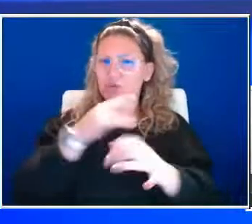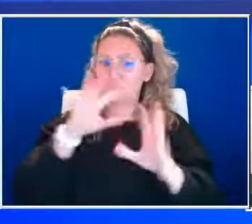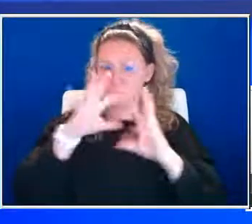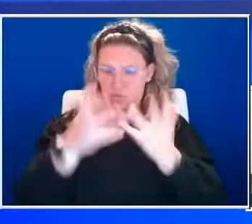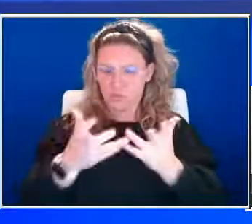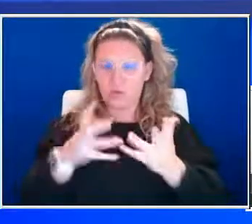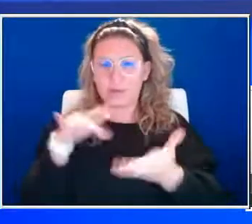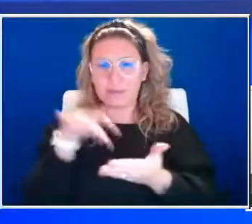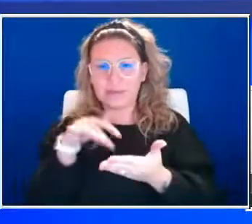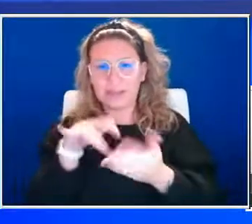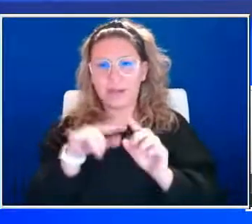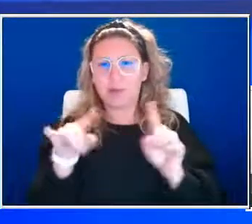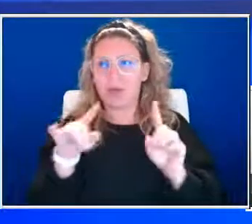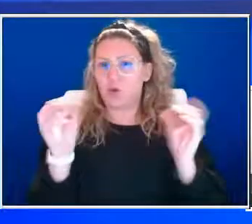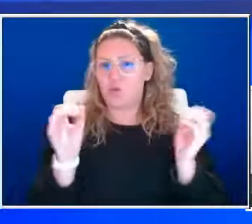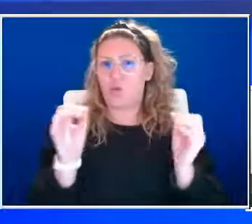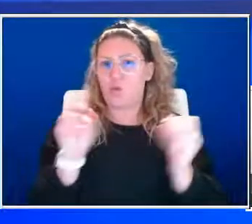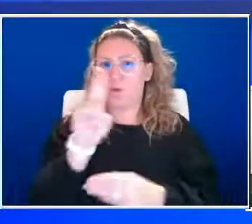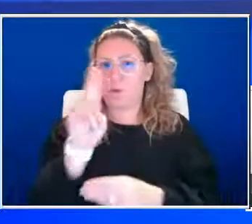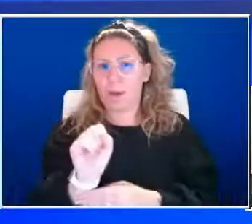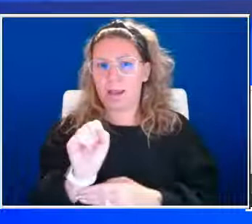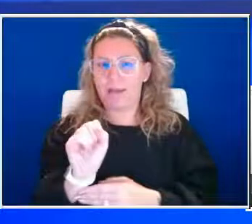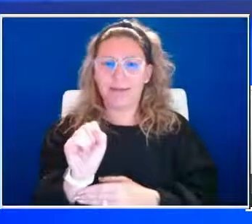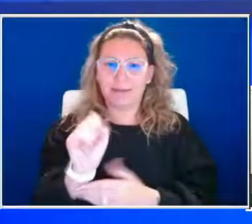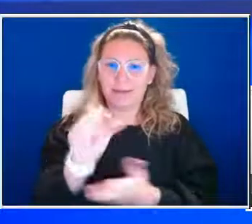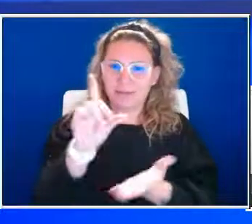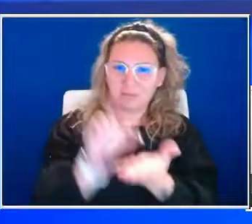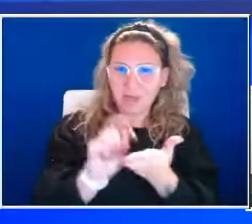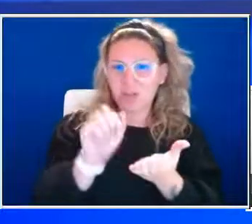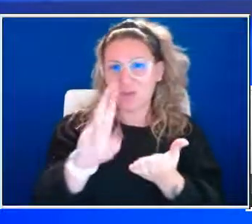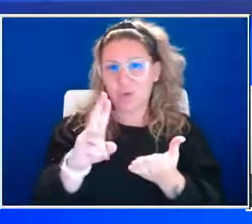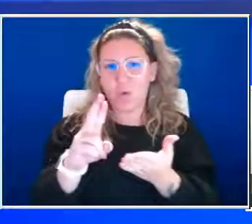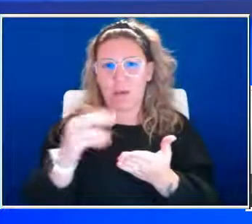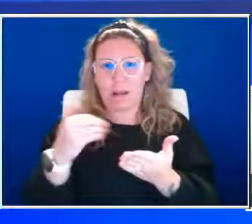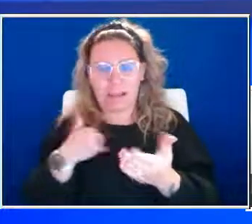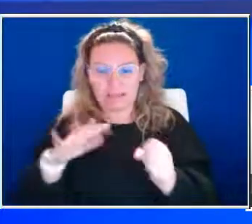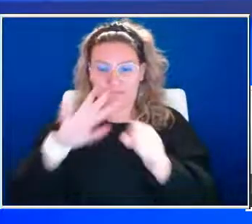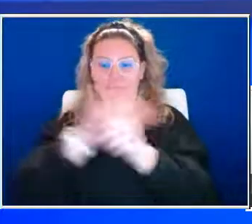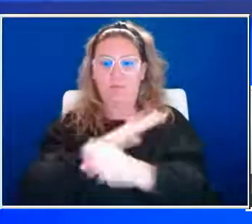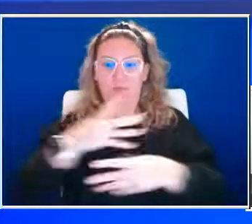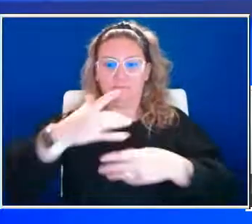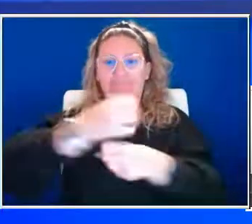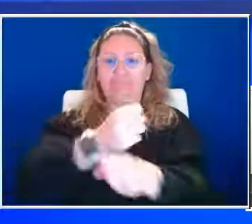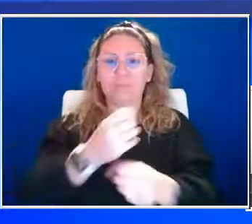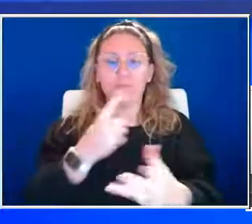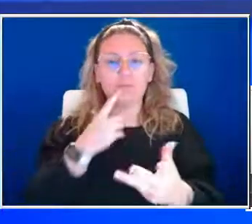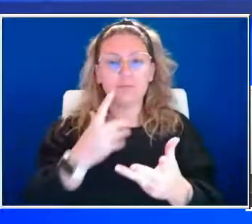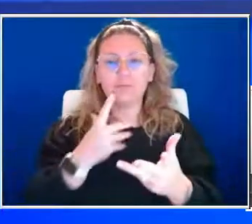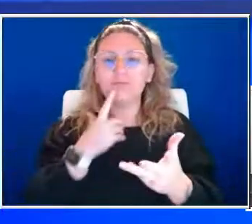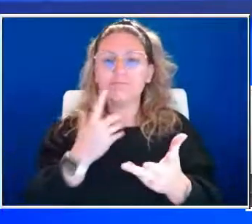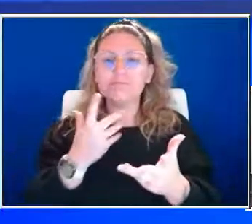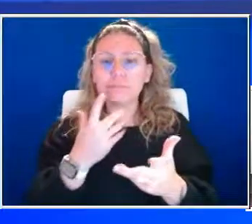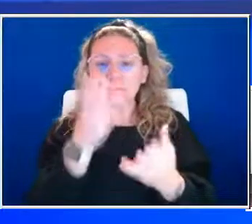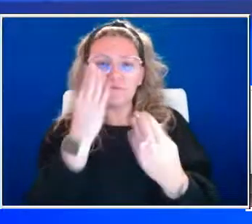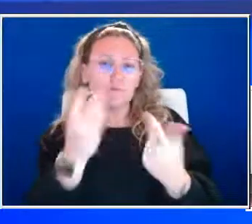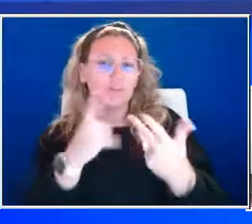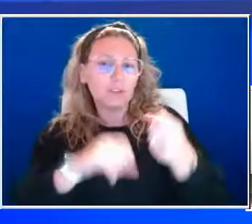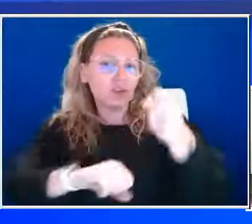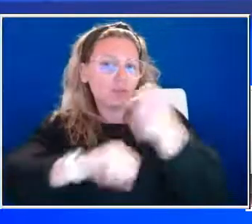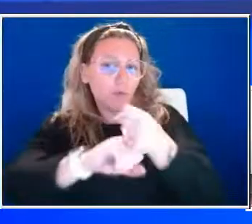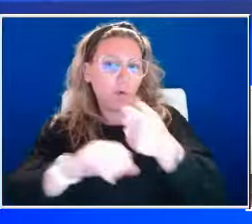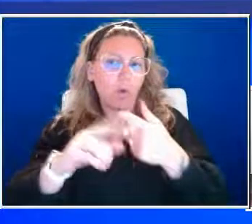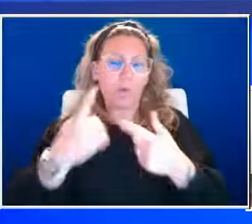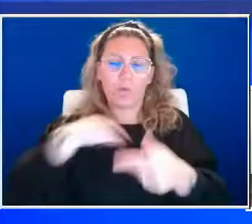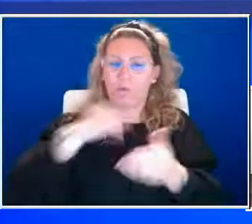has published the type of data that we have or has the comprehensive database to support the things that we are suggesting. And so it's